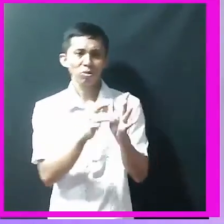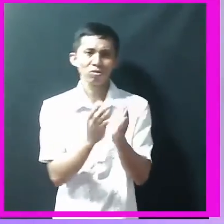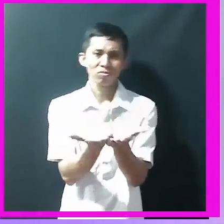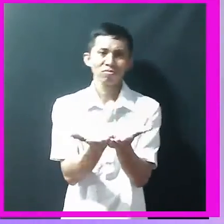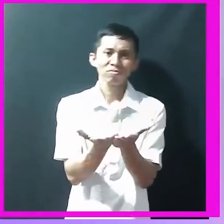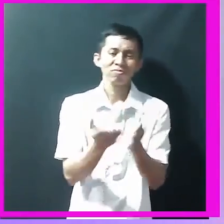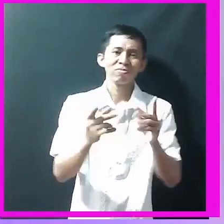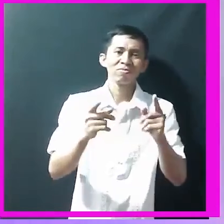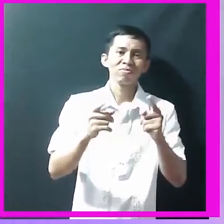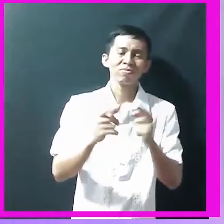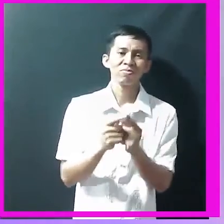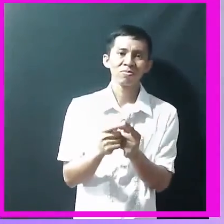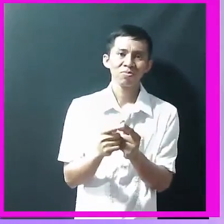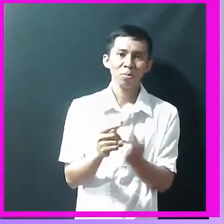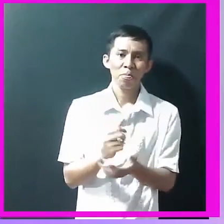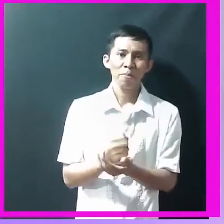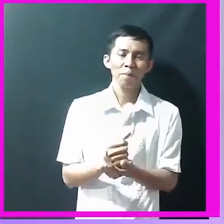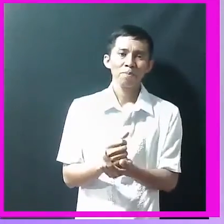Muna.